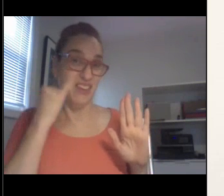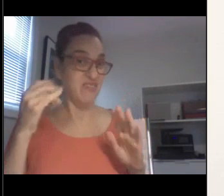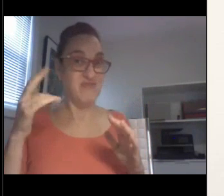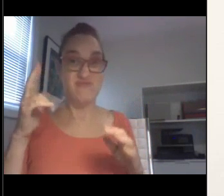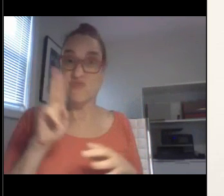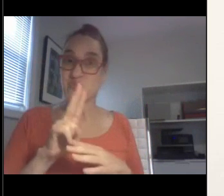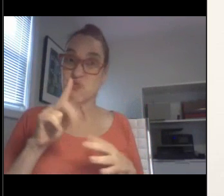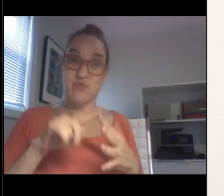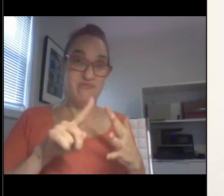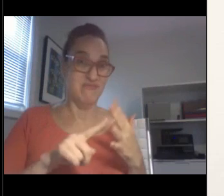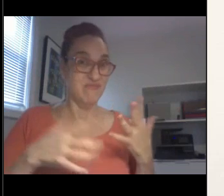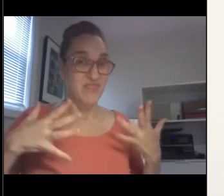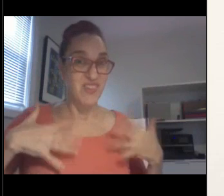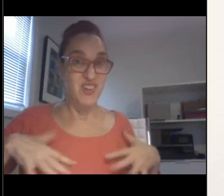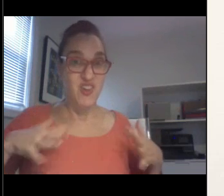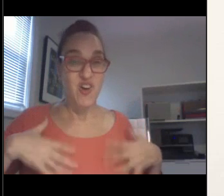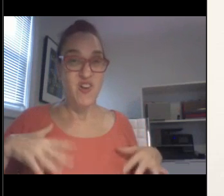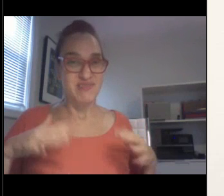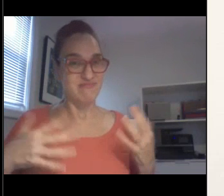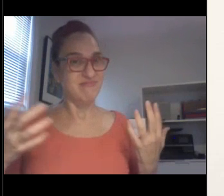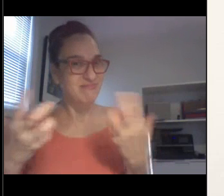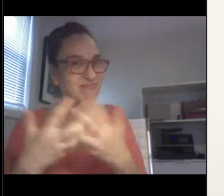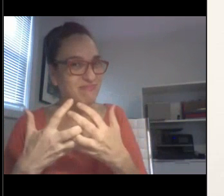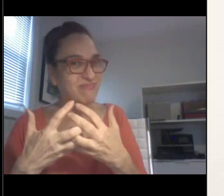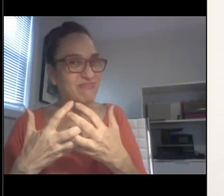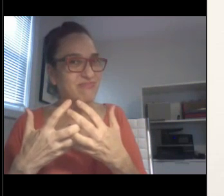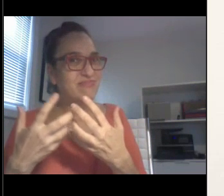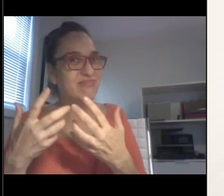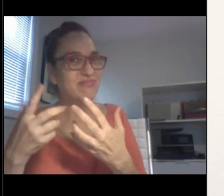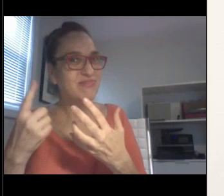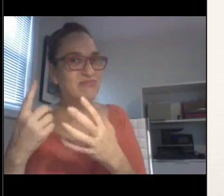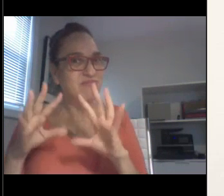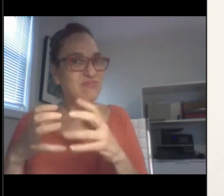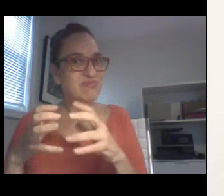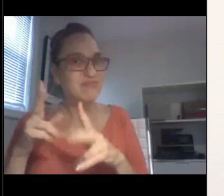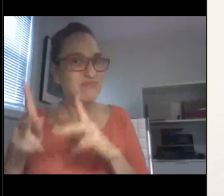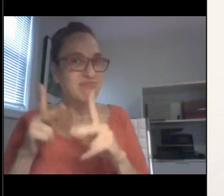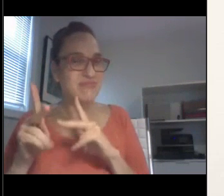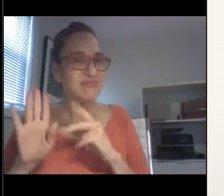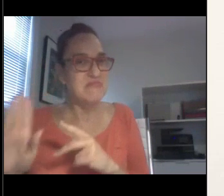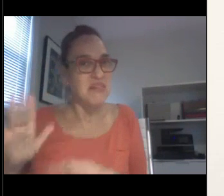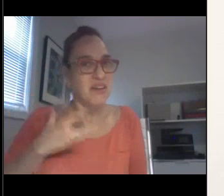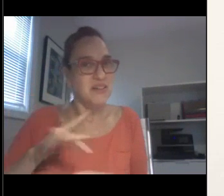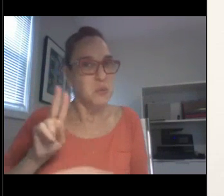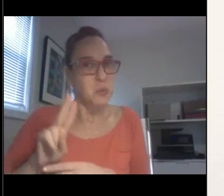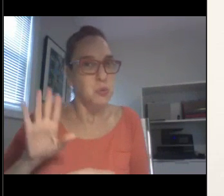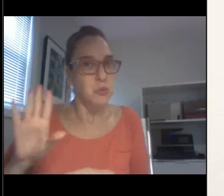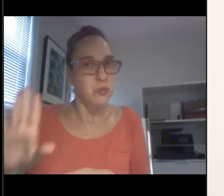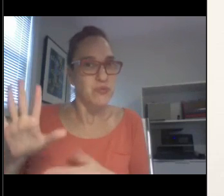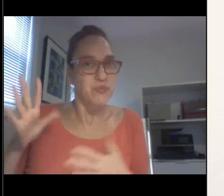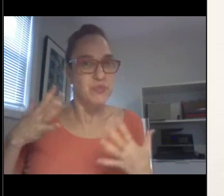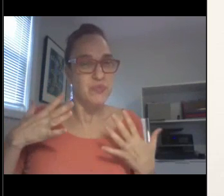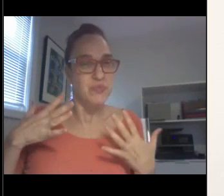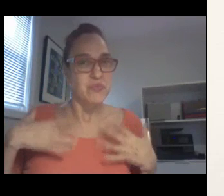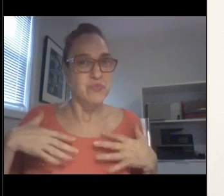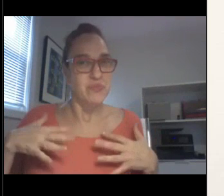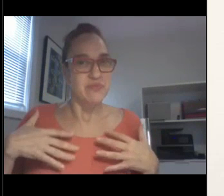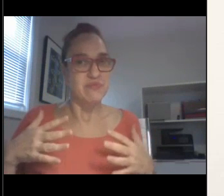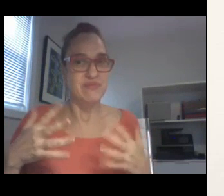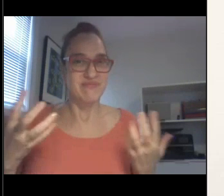the types of clothes that certain types of people wear. In such a case, the establishment may be engaging